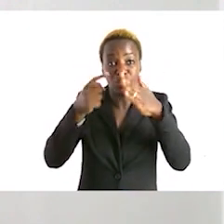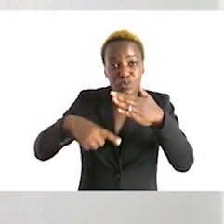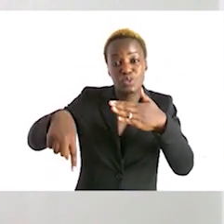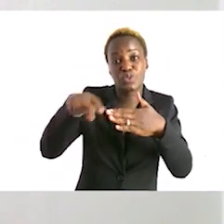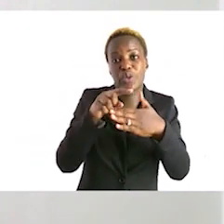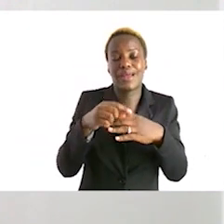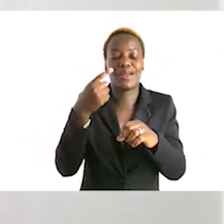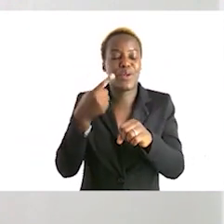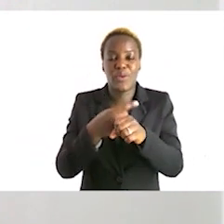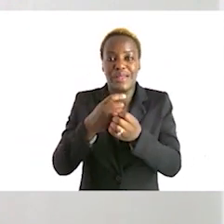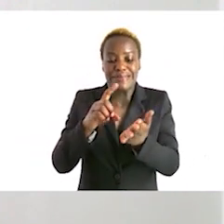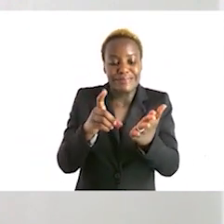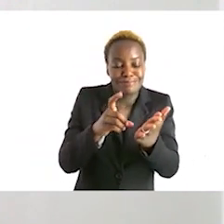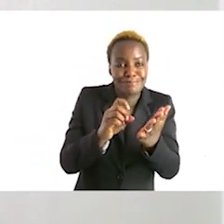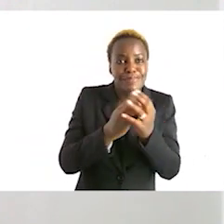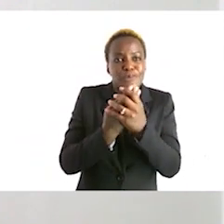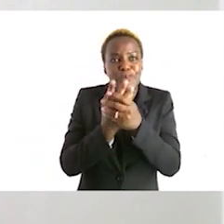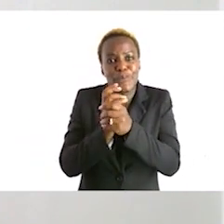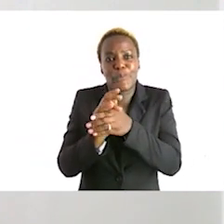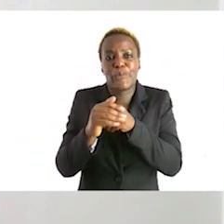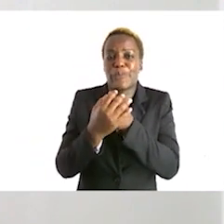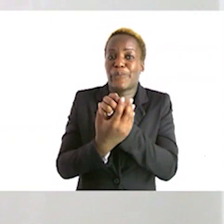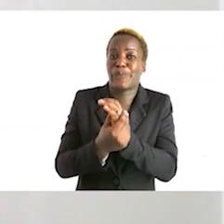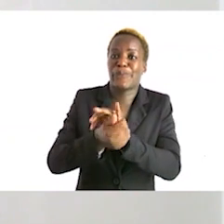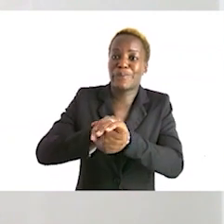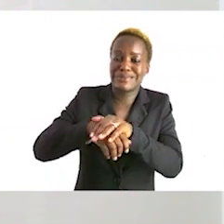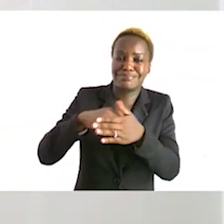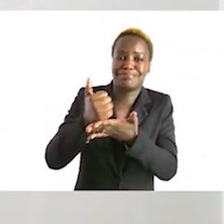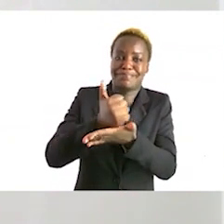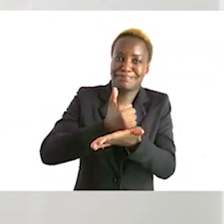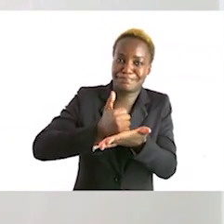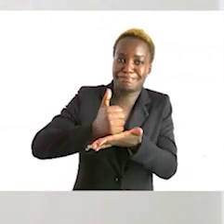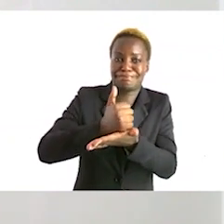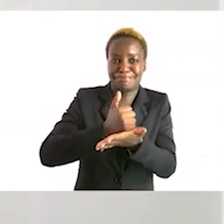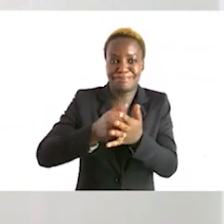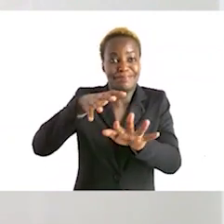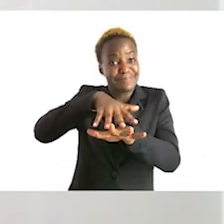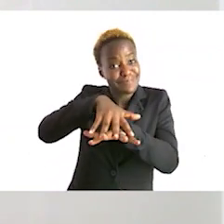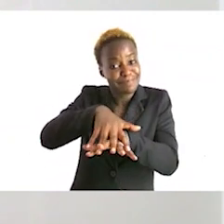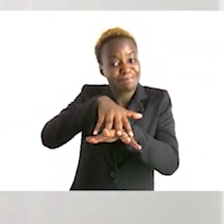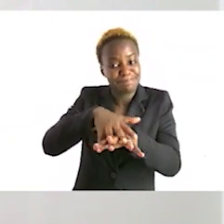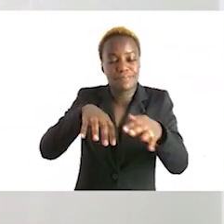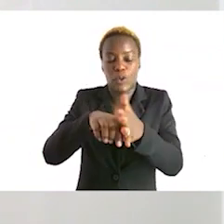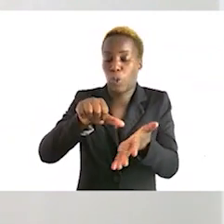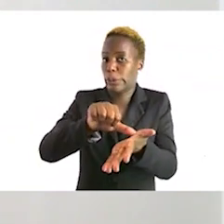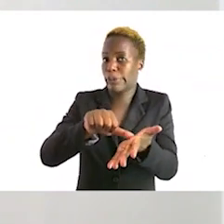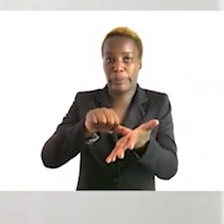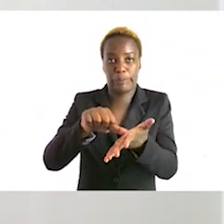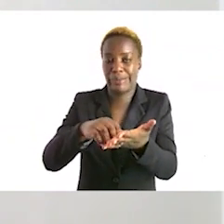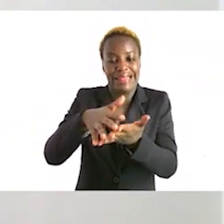keep a bottle of hand sanitizer in your hands to sanitize your hands nicely to keep all the